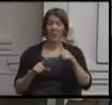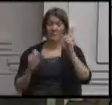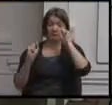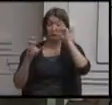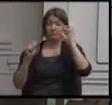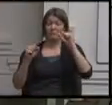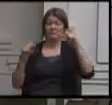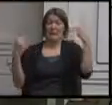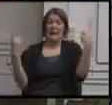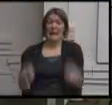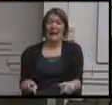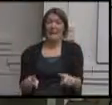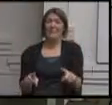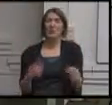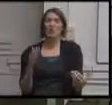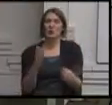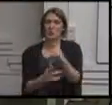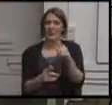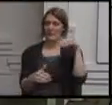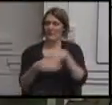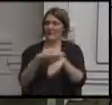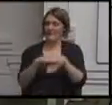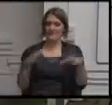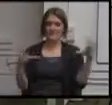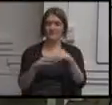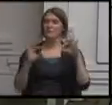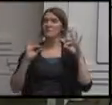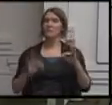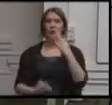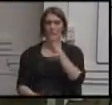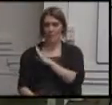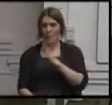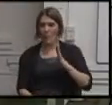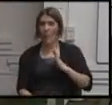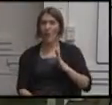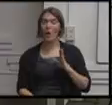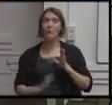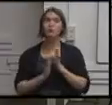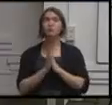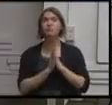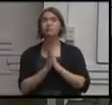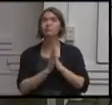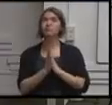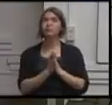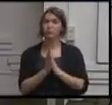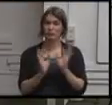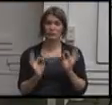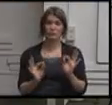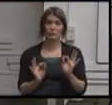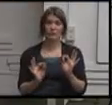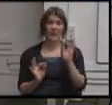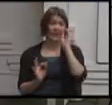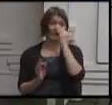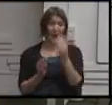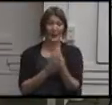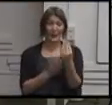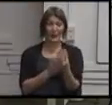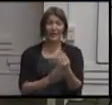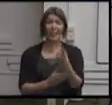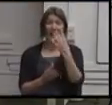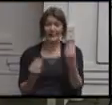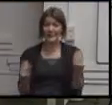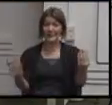Miraculously, we've had new energy with board members. There's a lot of excitement. The flower program, the